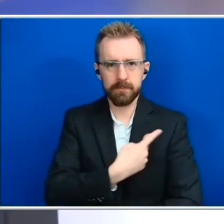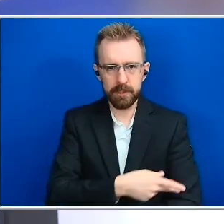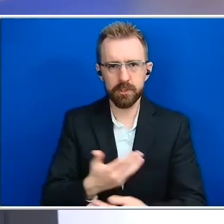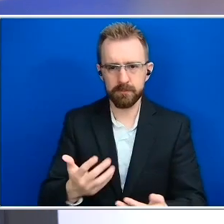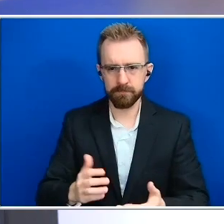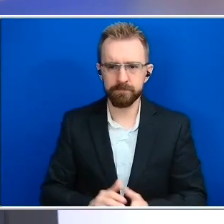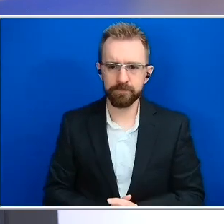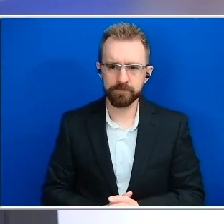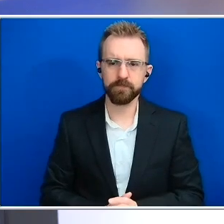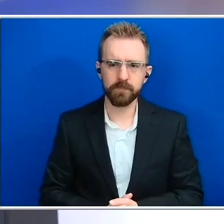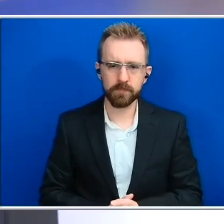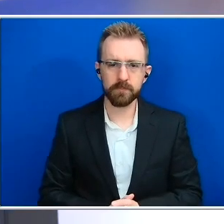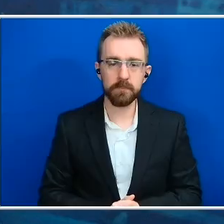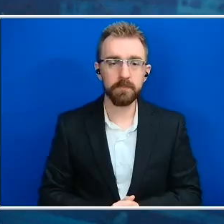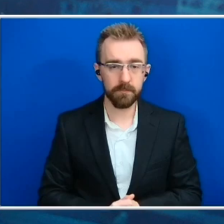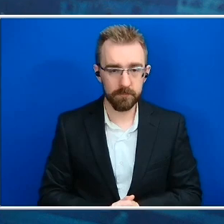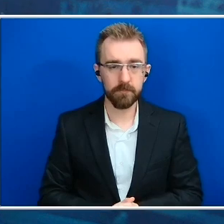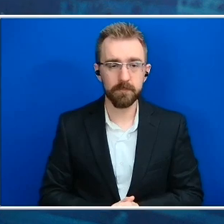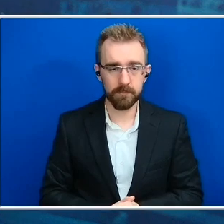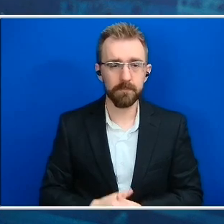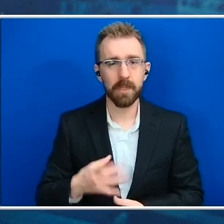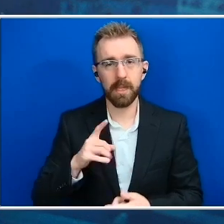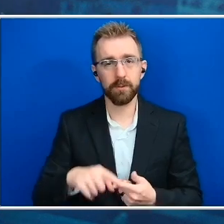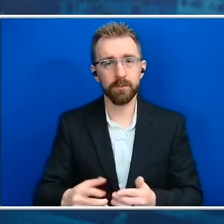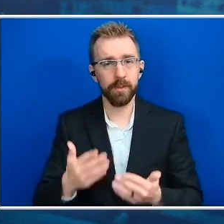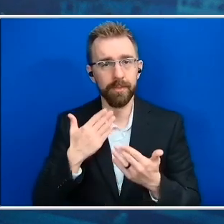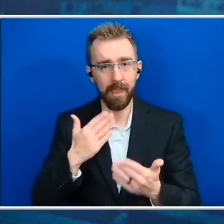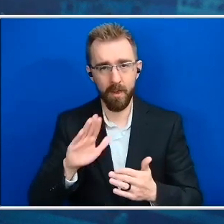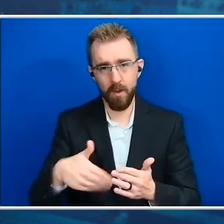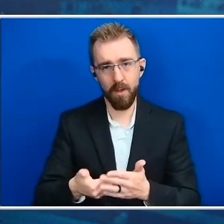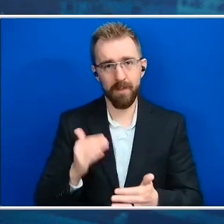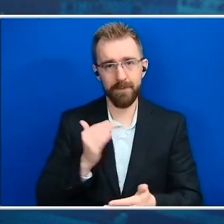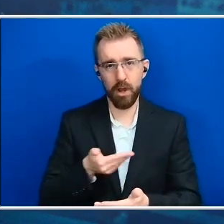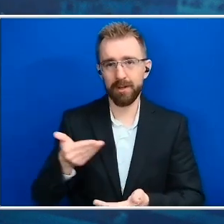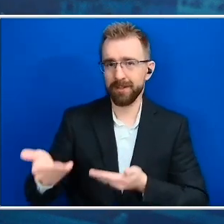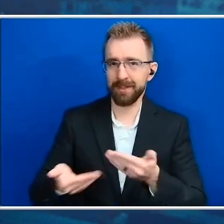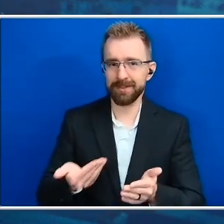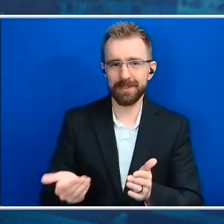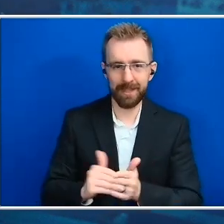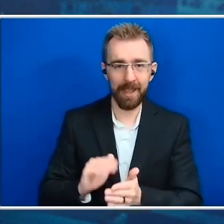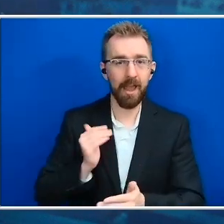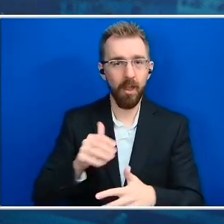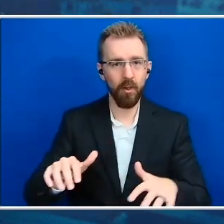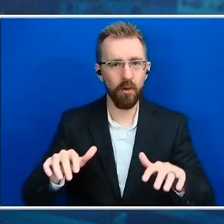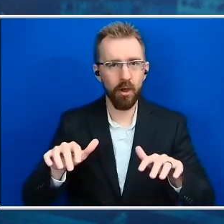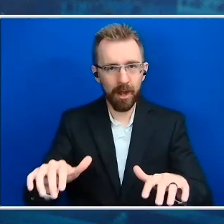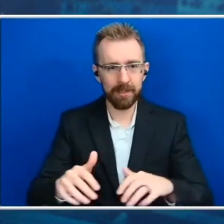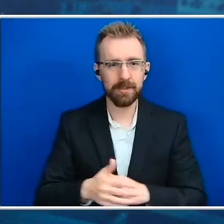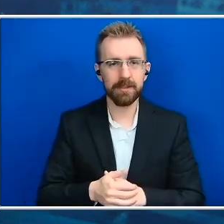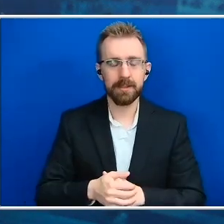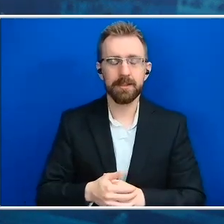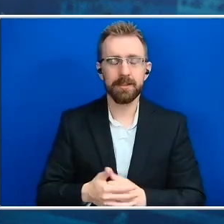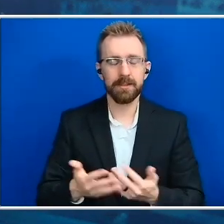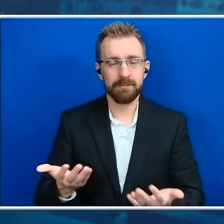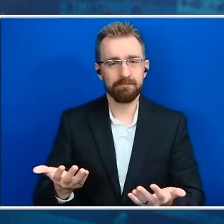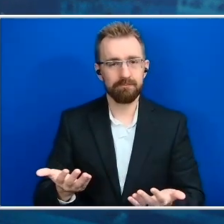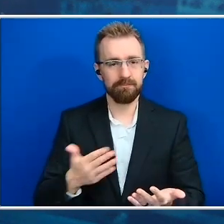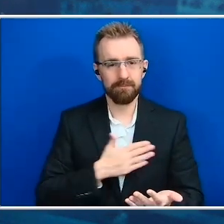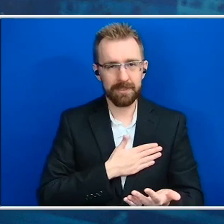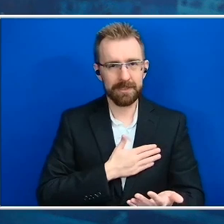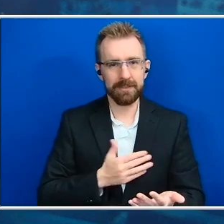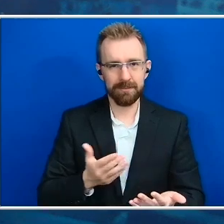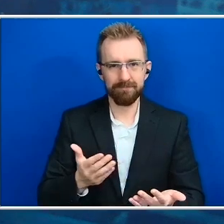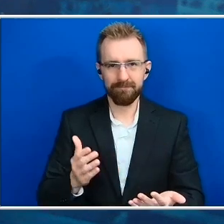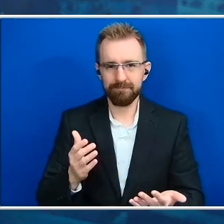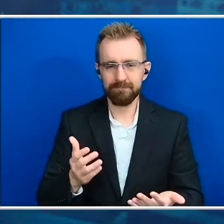Well, I'd like to thank all of our guests again, and to our audience, please seek your